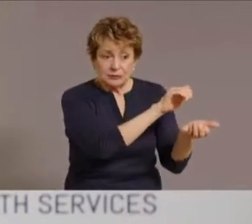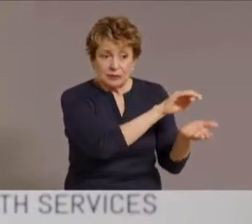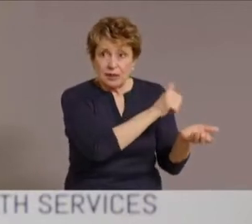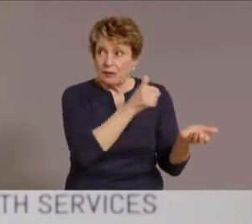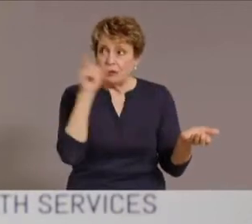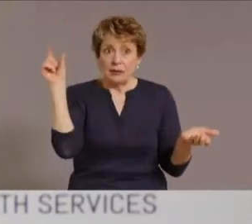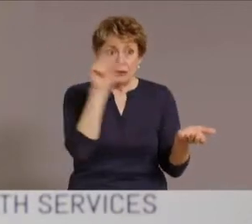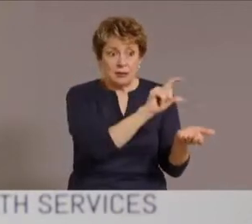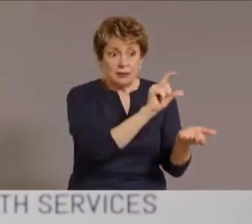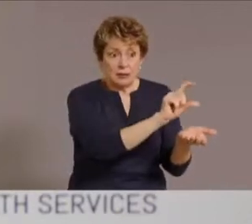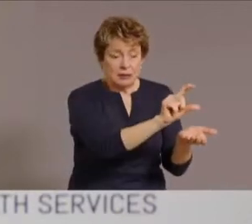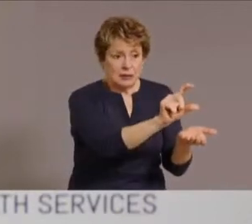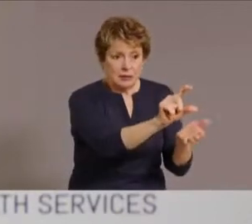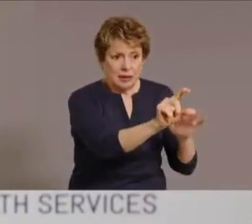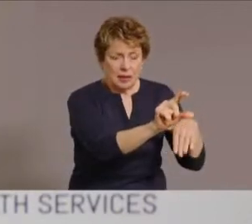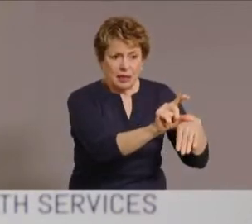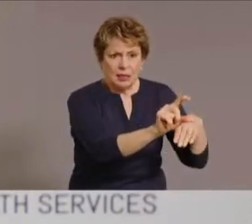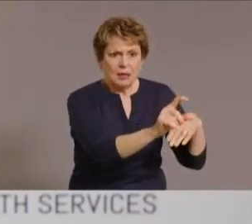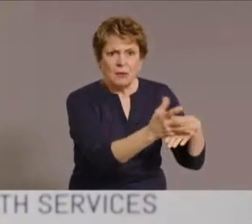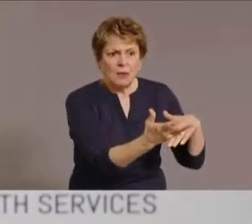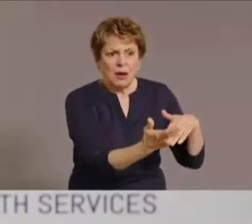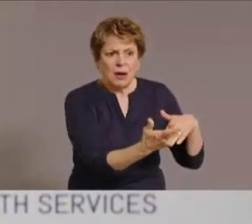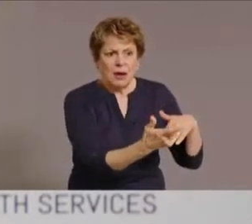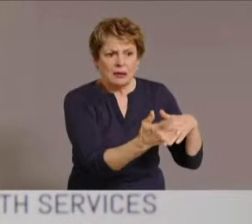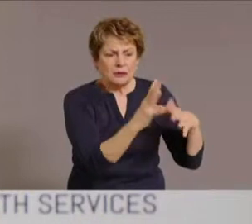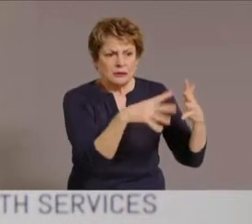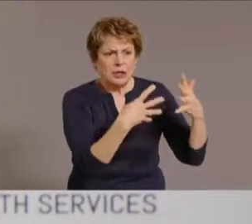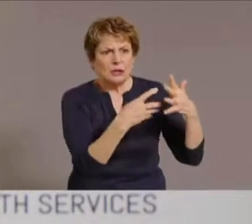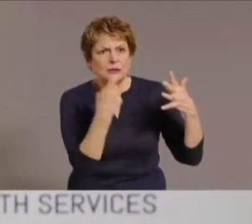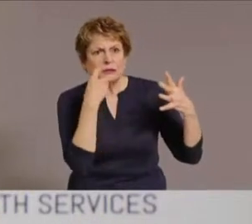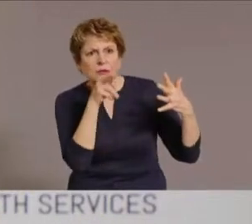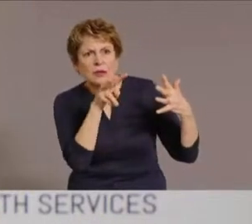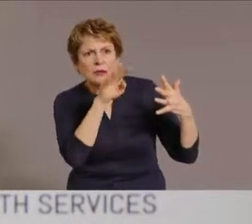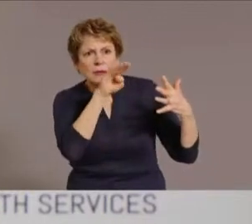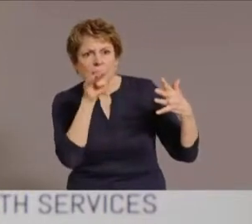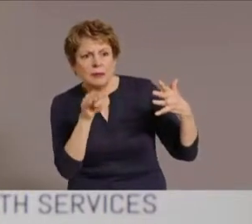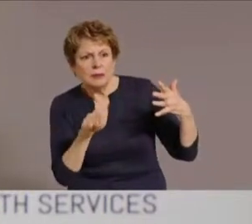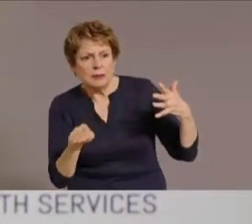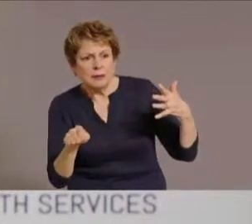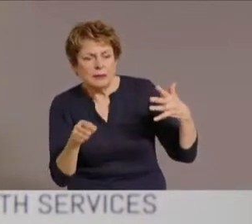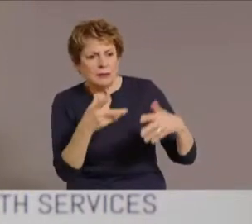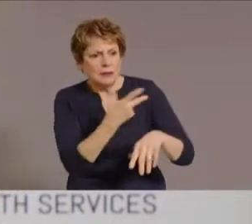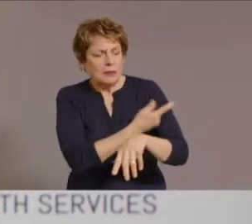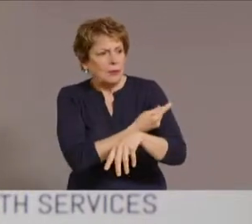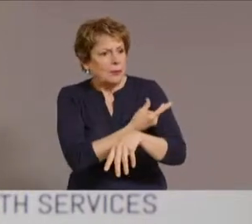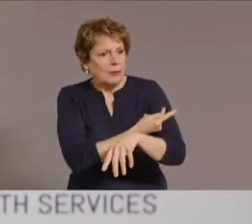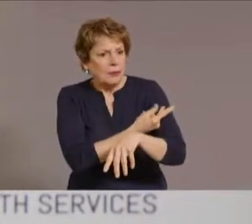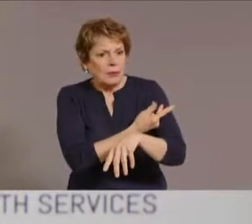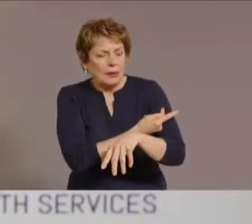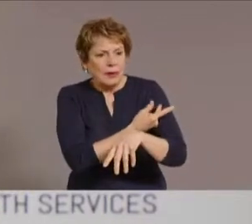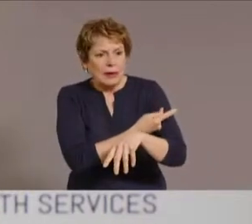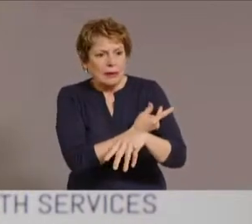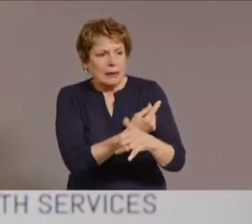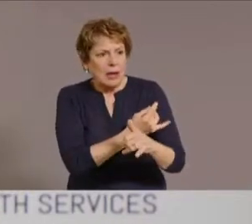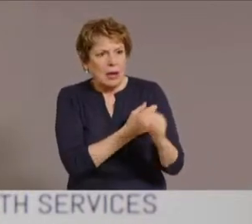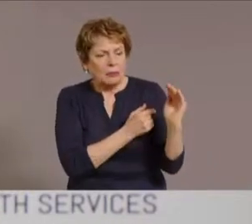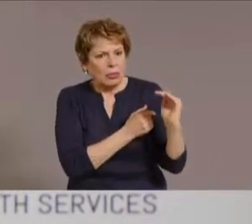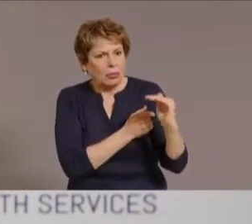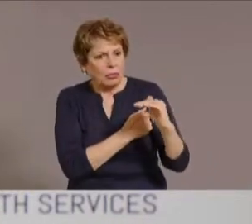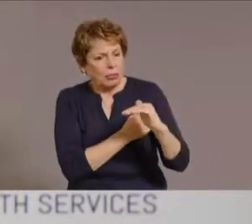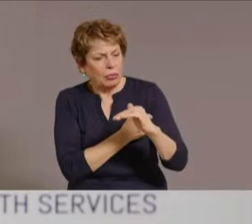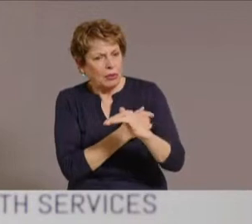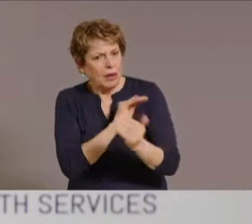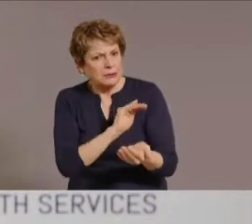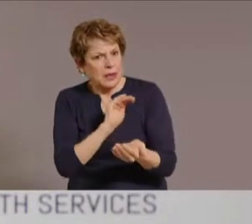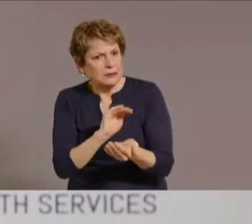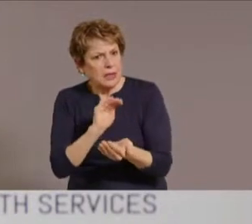seen the charts that show a steady decline in the number of vaccines being put in arms at state-run sites. What took